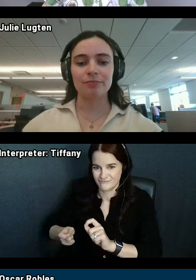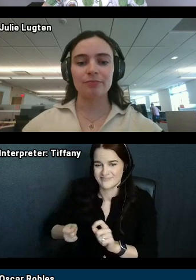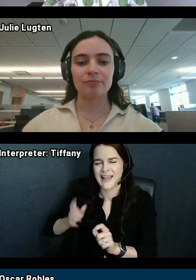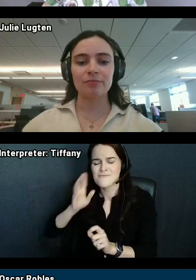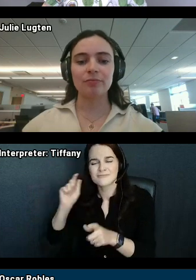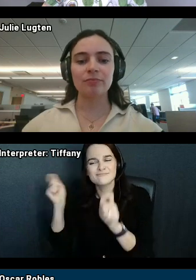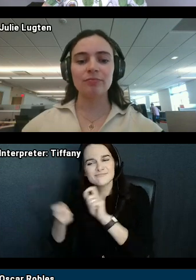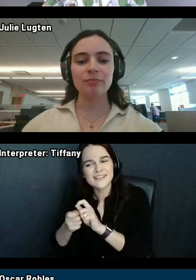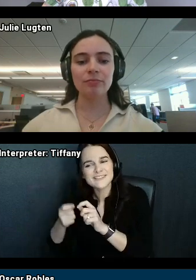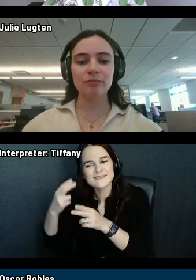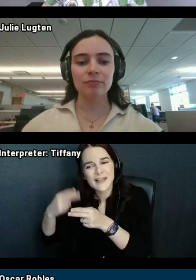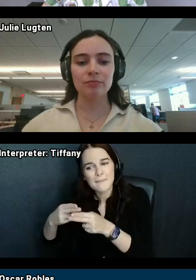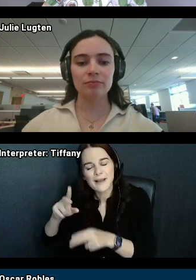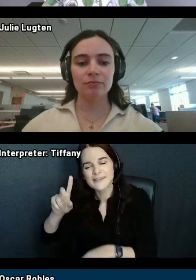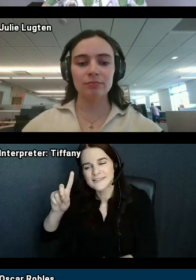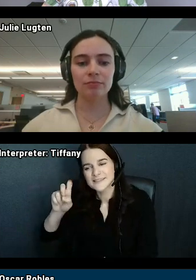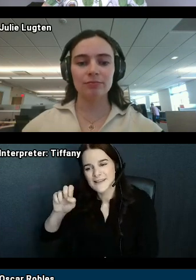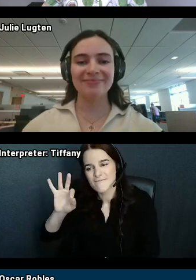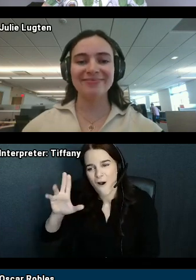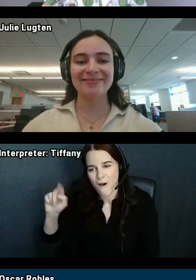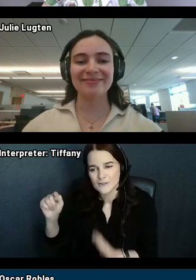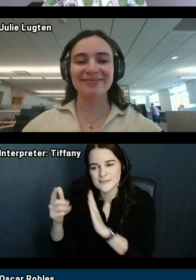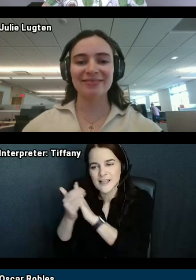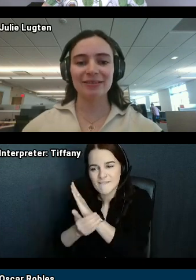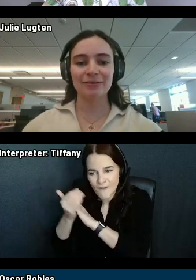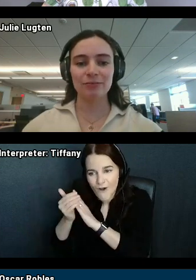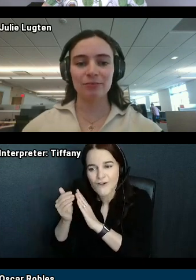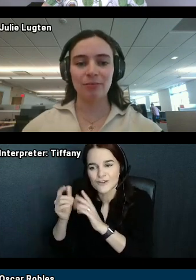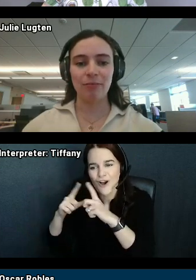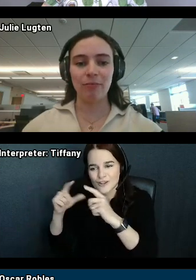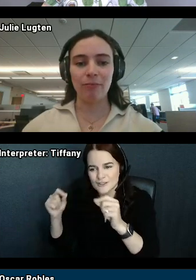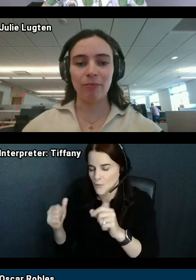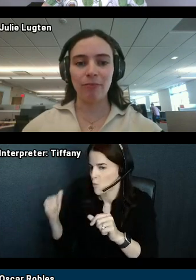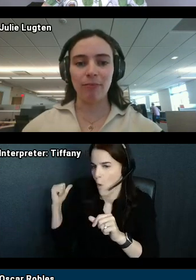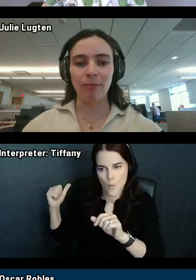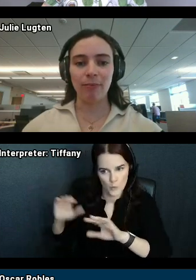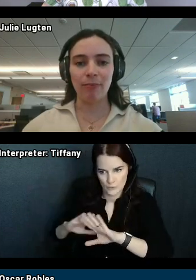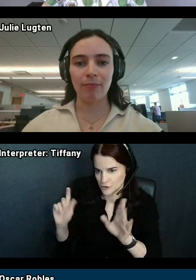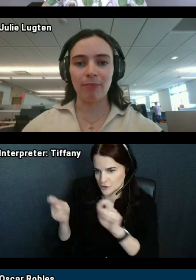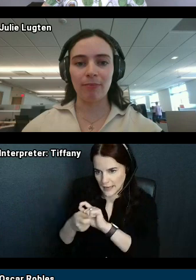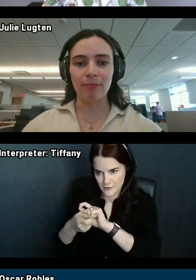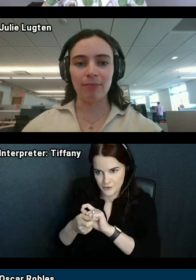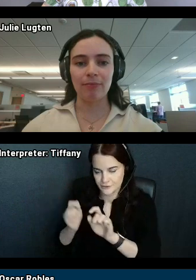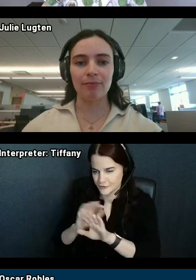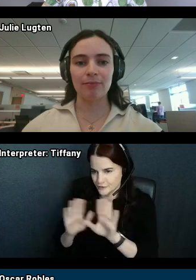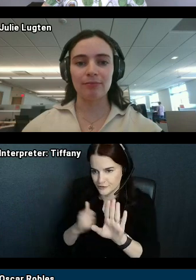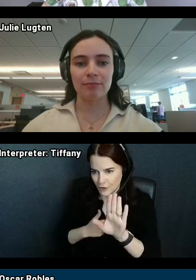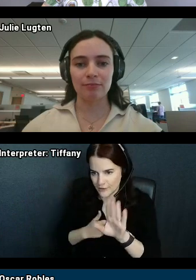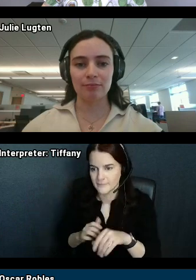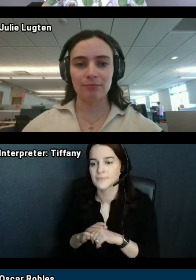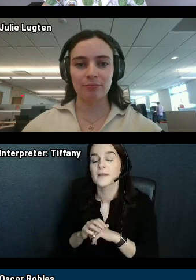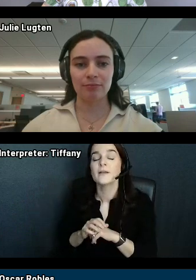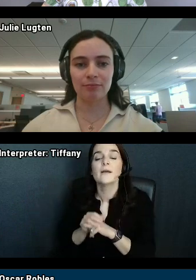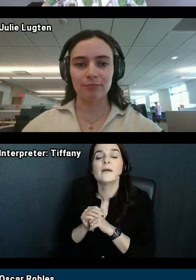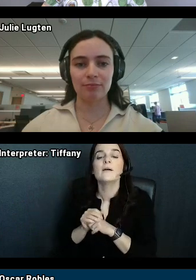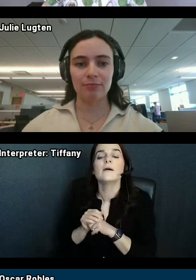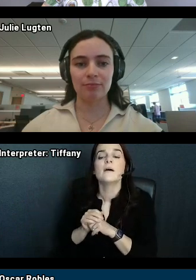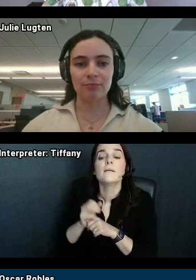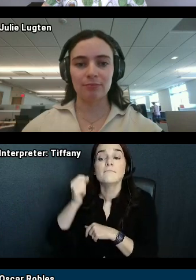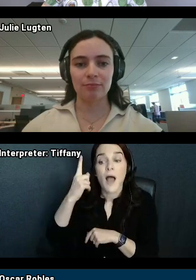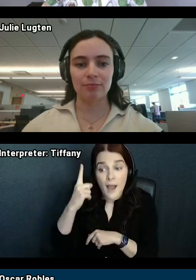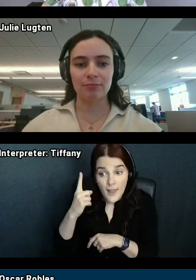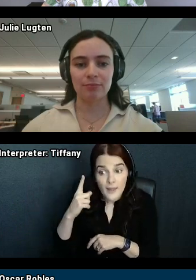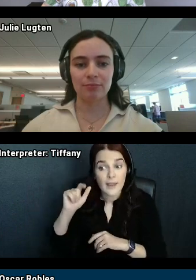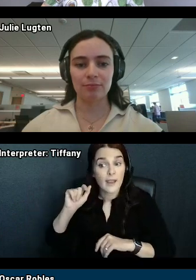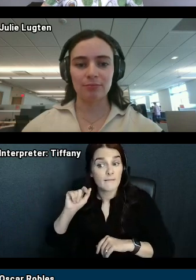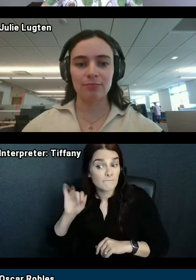the name on default cards. Won't change anything on default cards. But if you want,